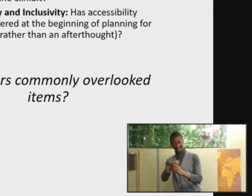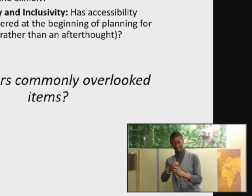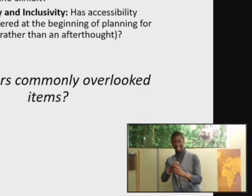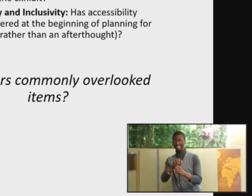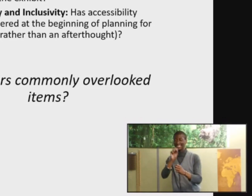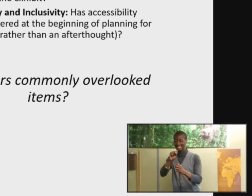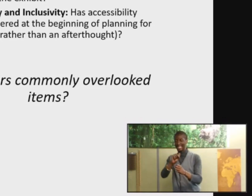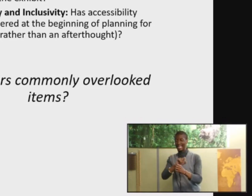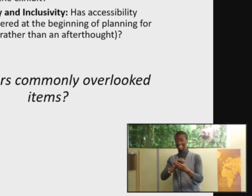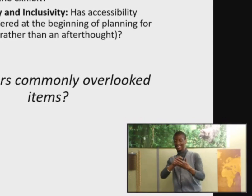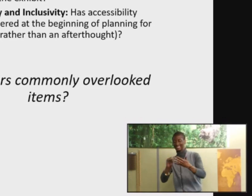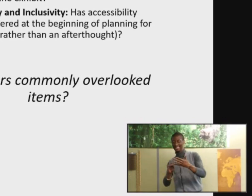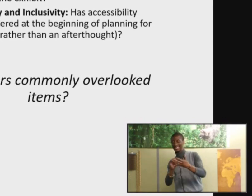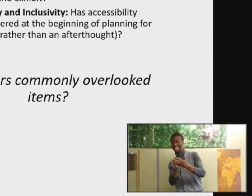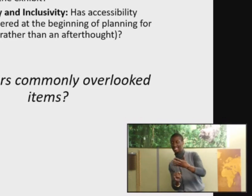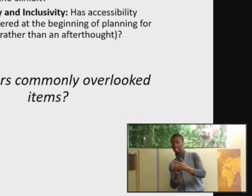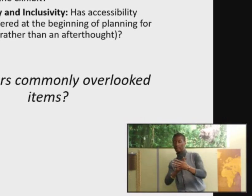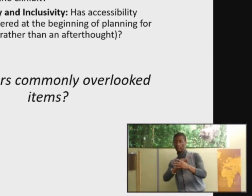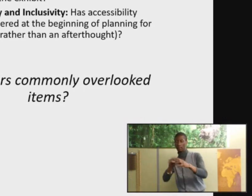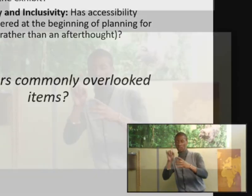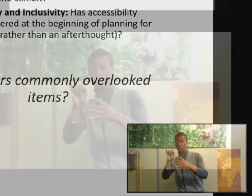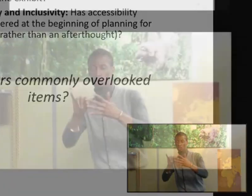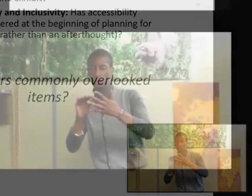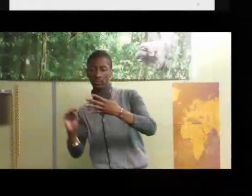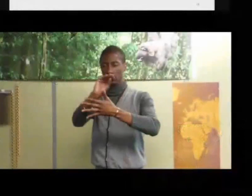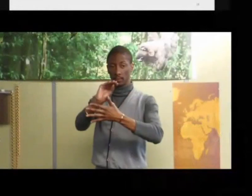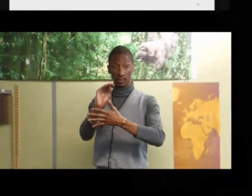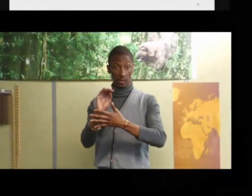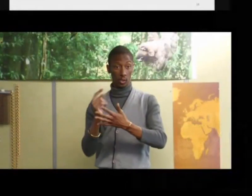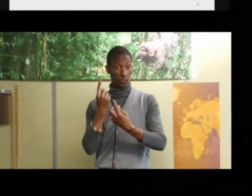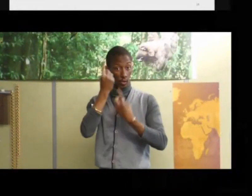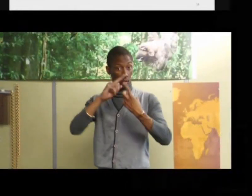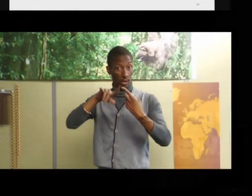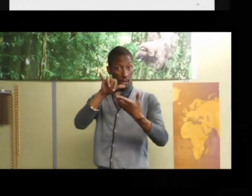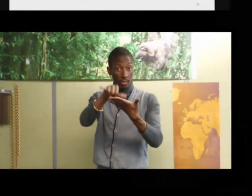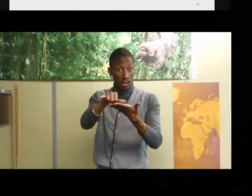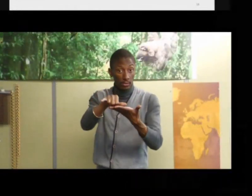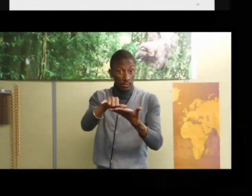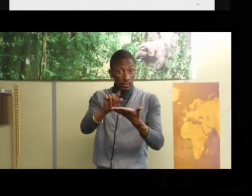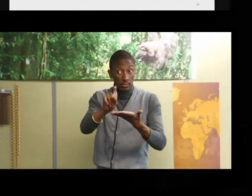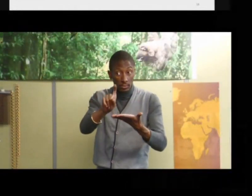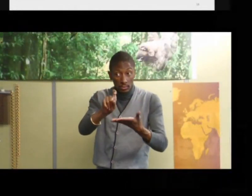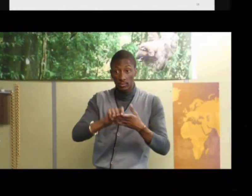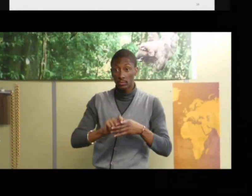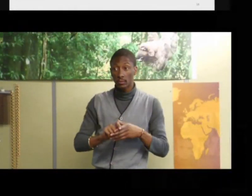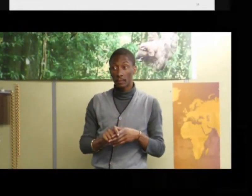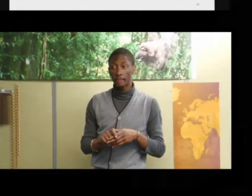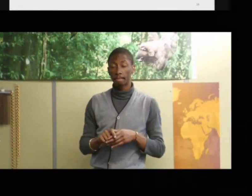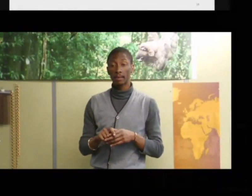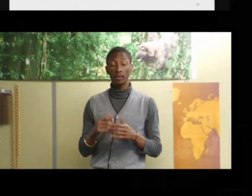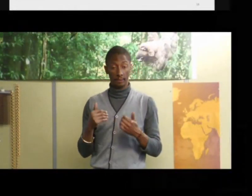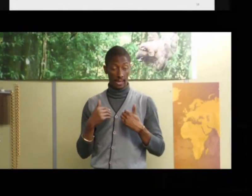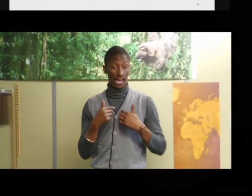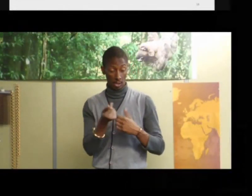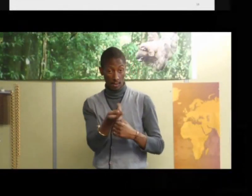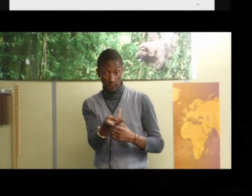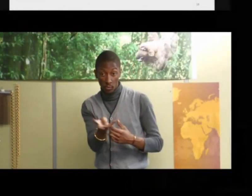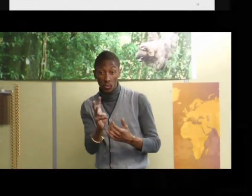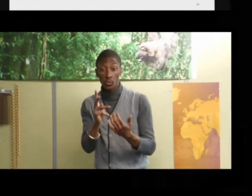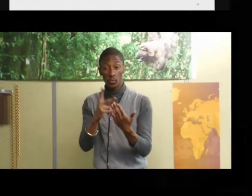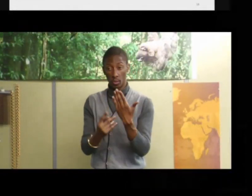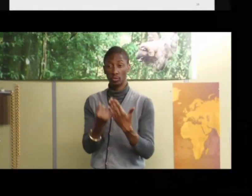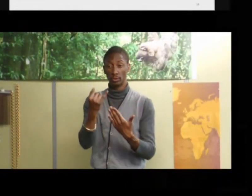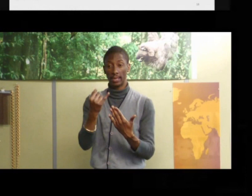top. Have we considered that? We've had a few projects that it has